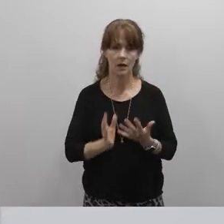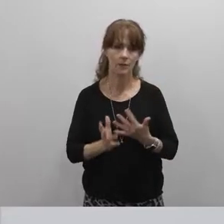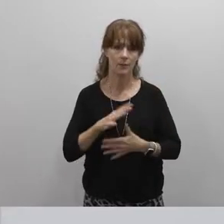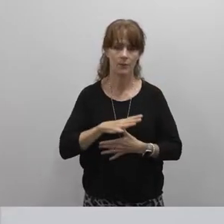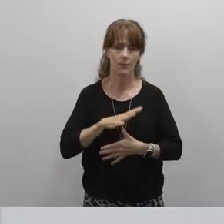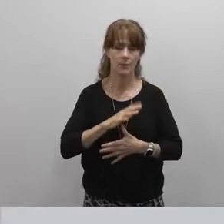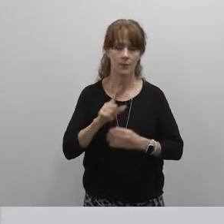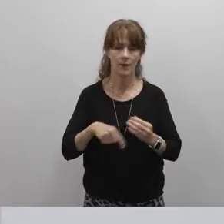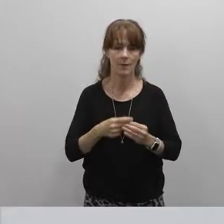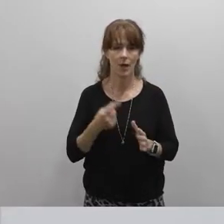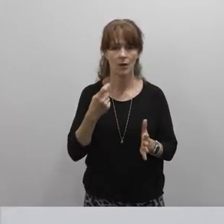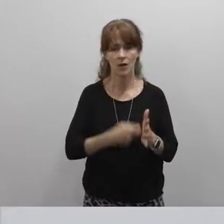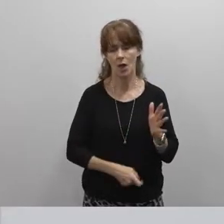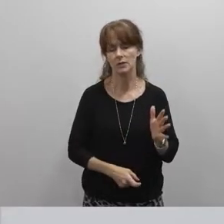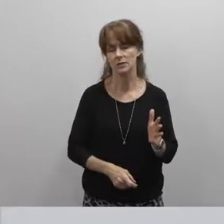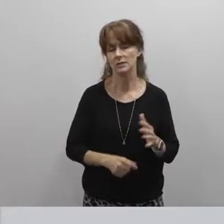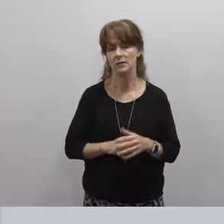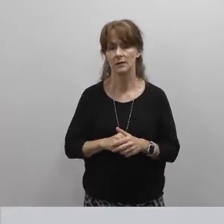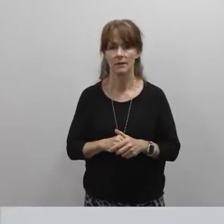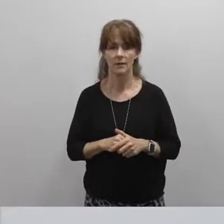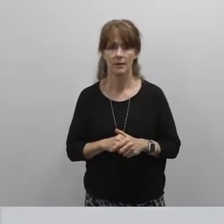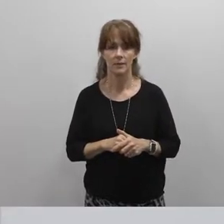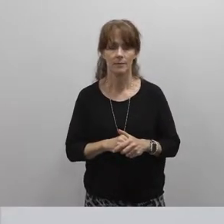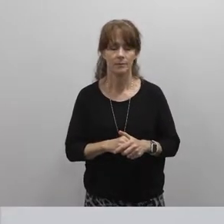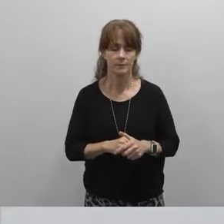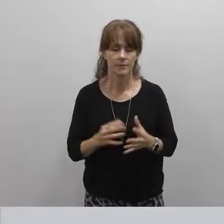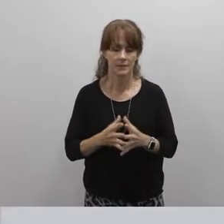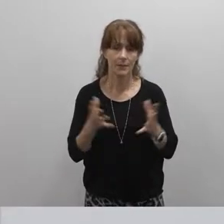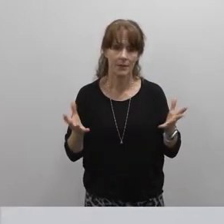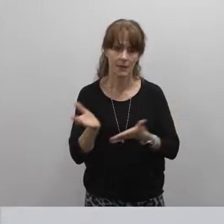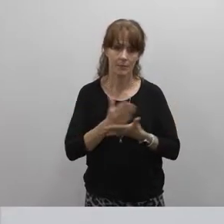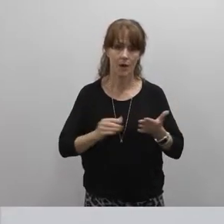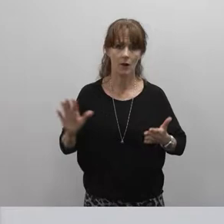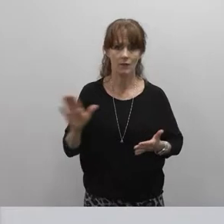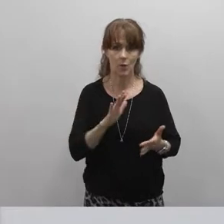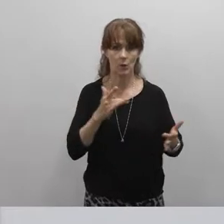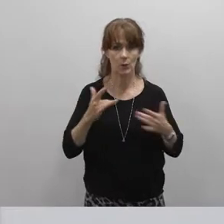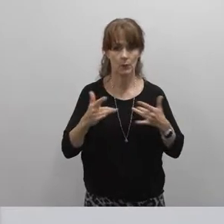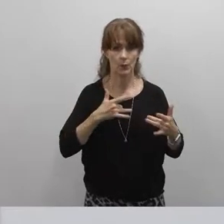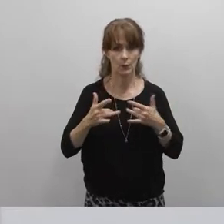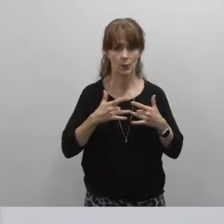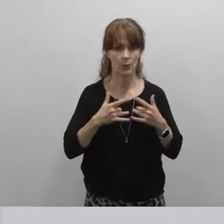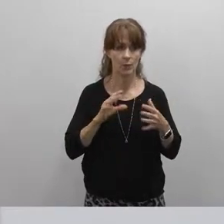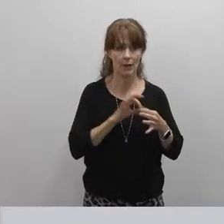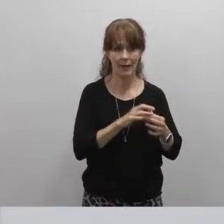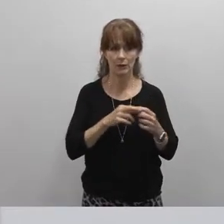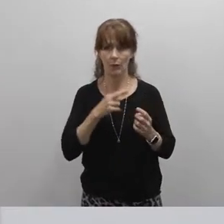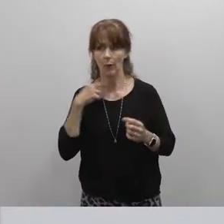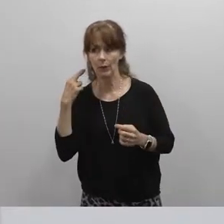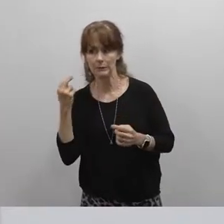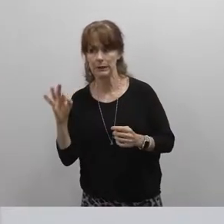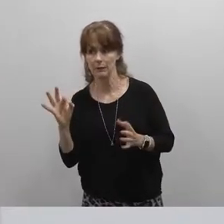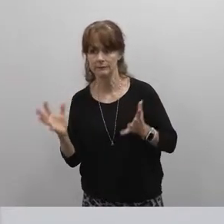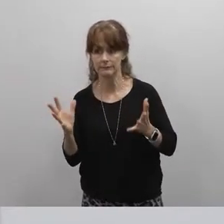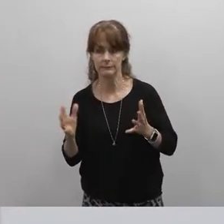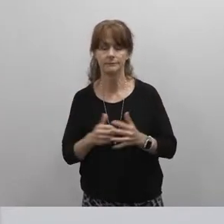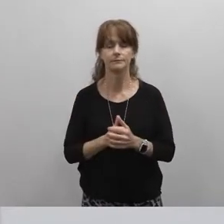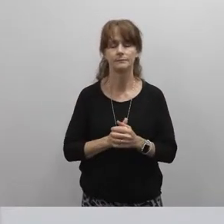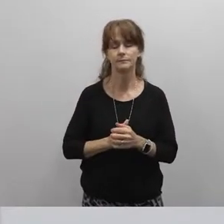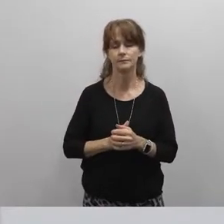today about cost, which is a big part of your concern about risk. So the